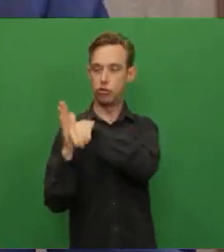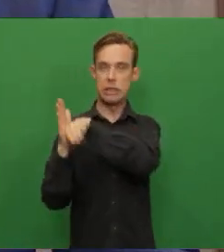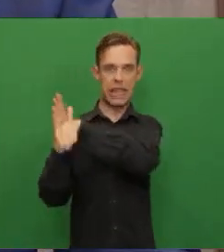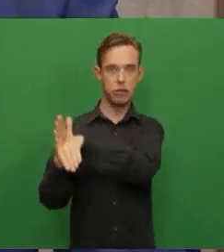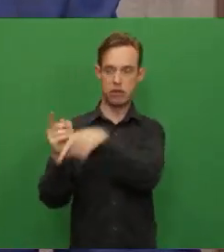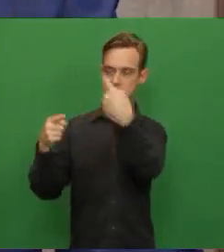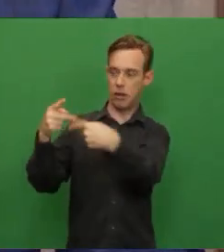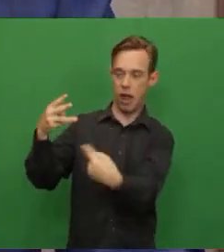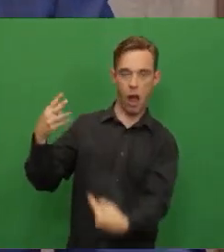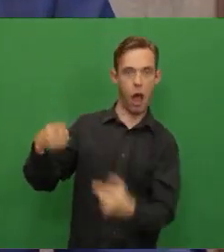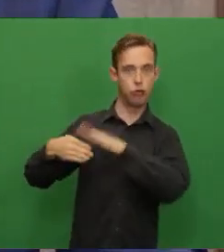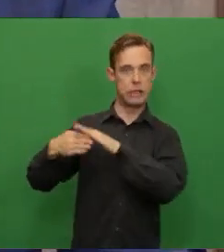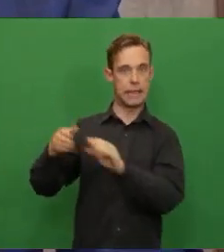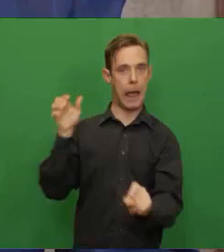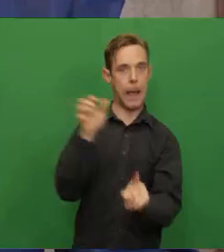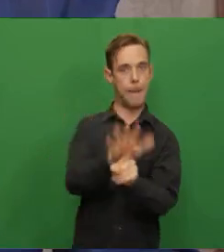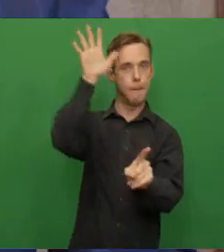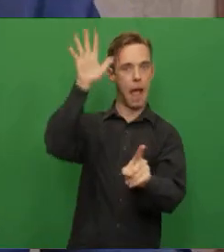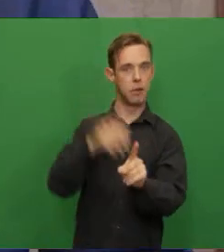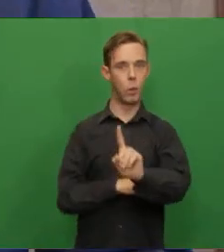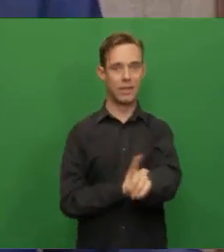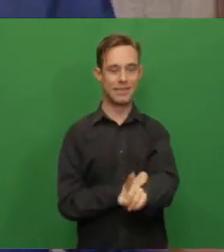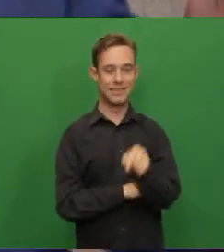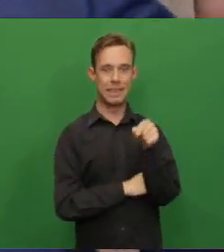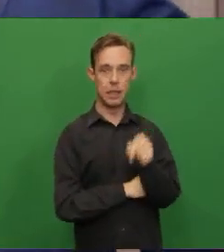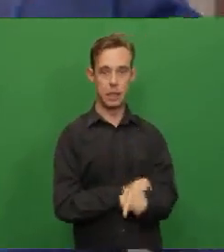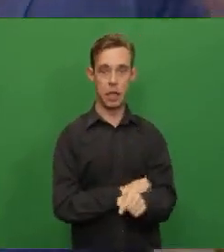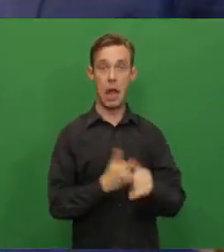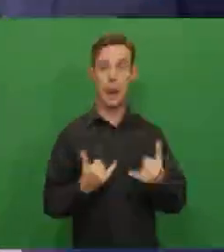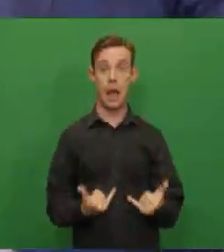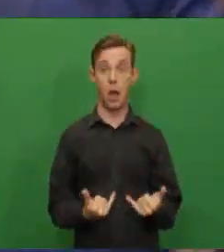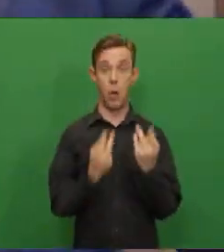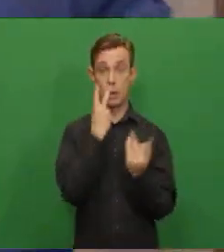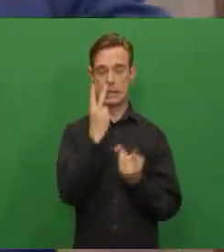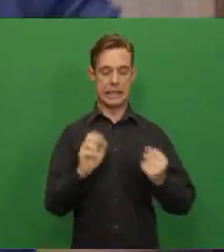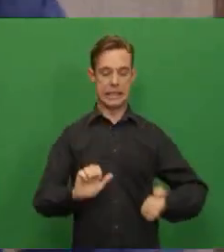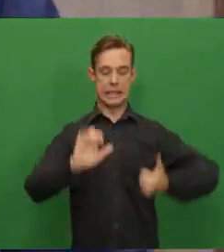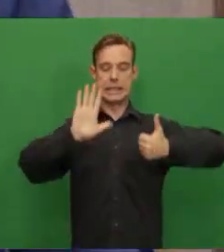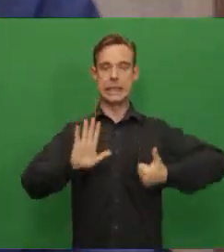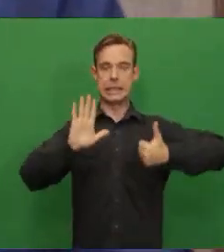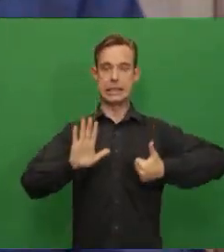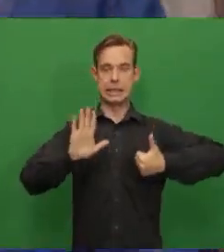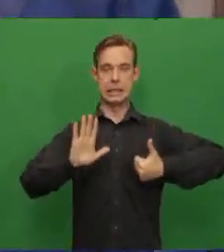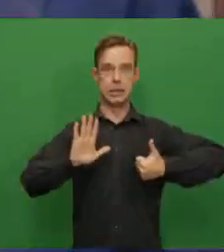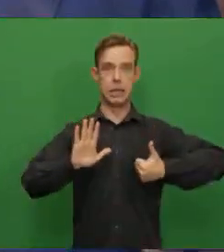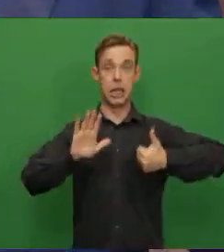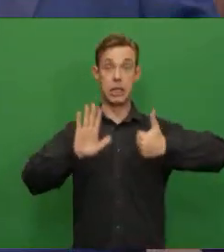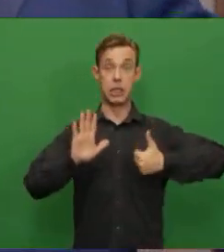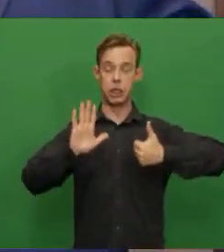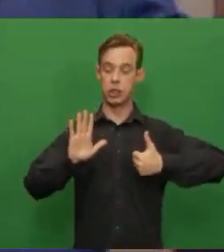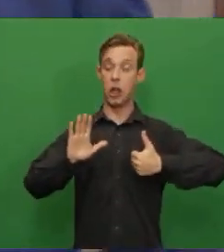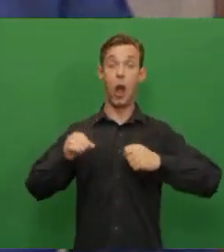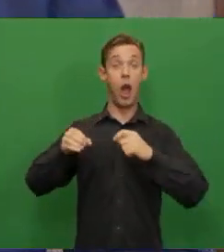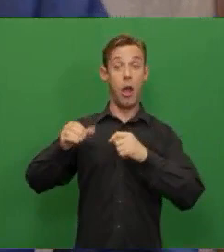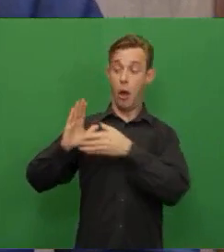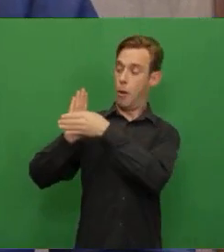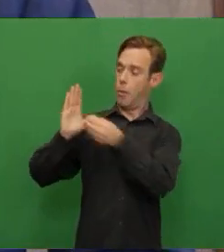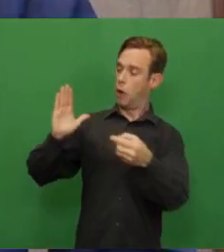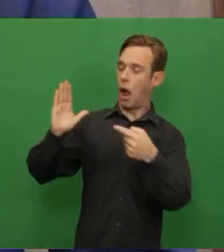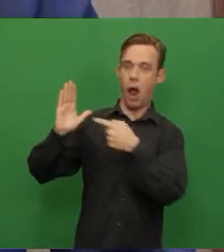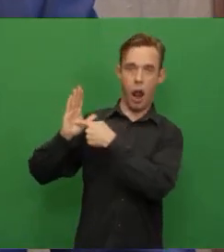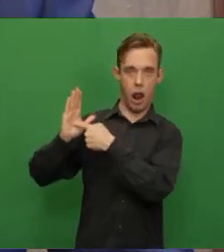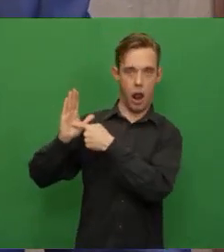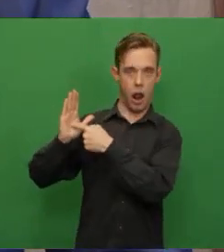say, yes, we are sitting here. There are 6 MPC members. You can see that path generated by the QPM as the views of